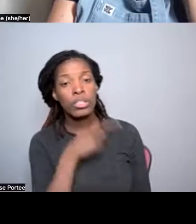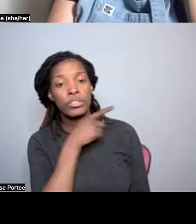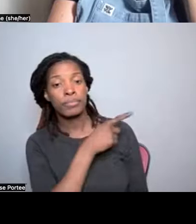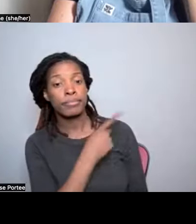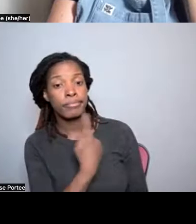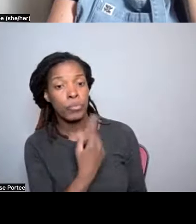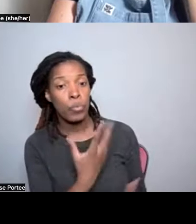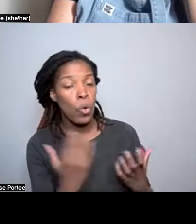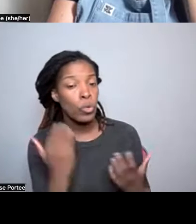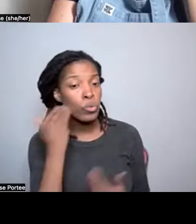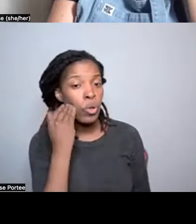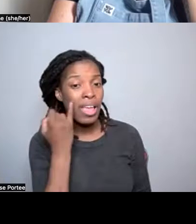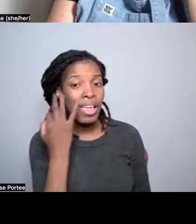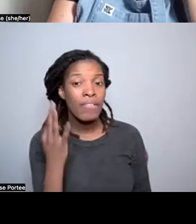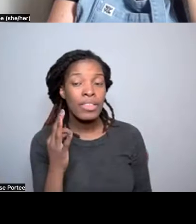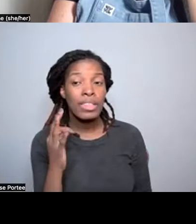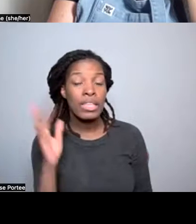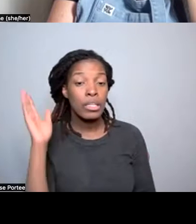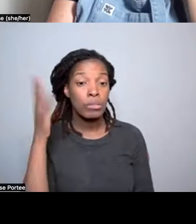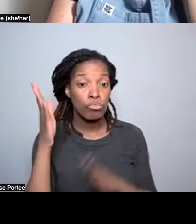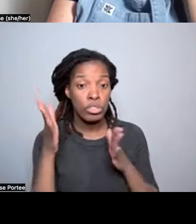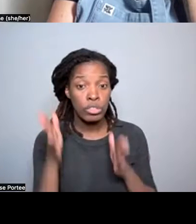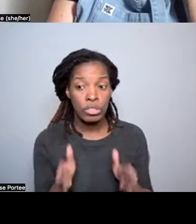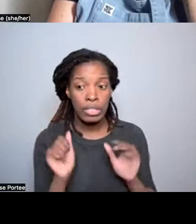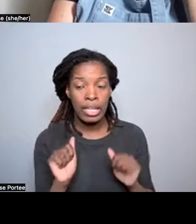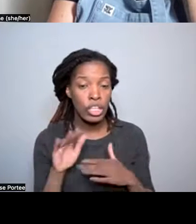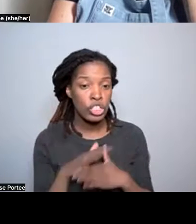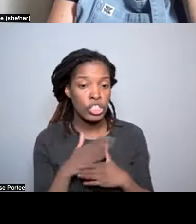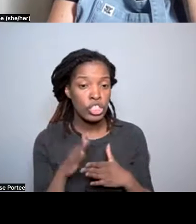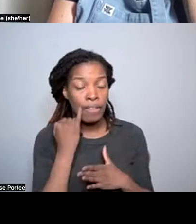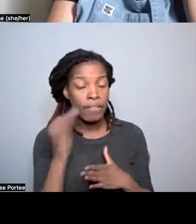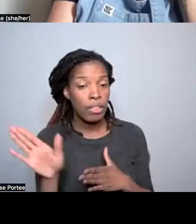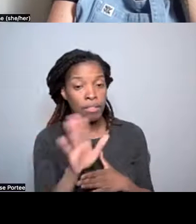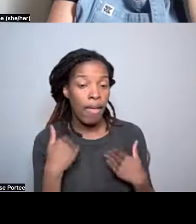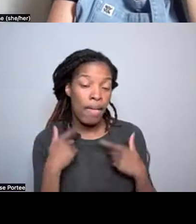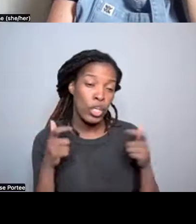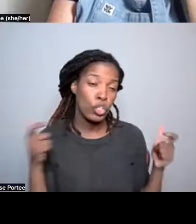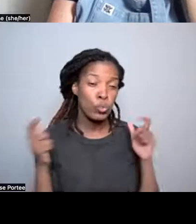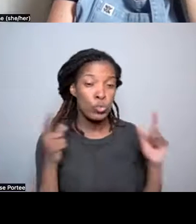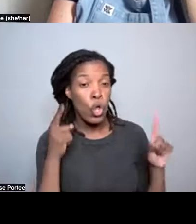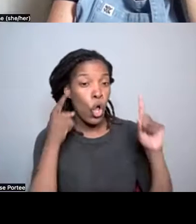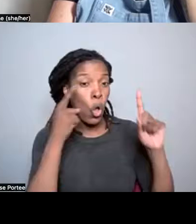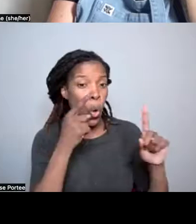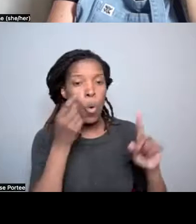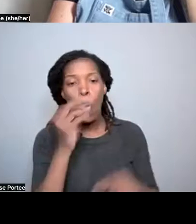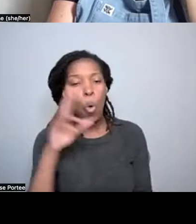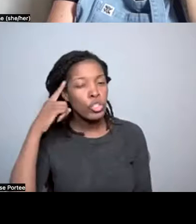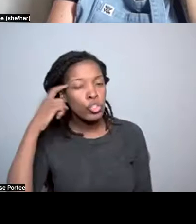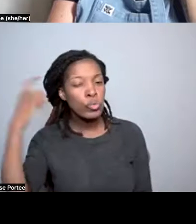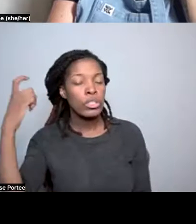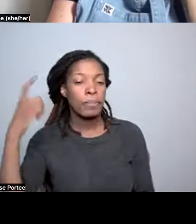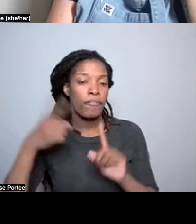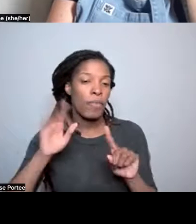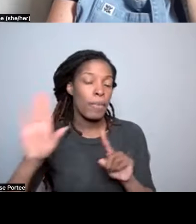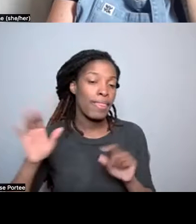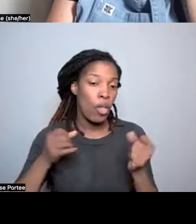the speakers can share if they have a big goal or dream for your